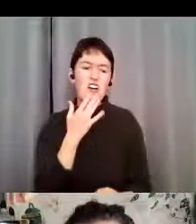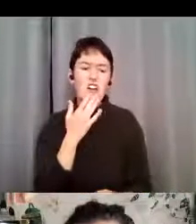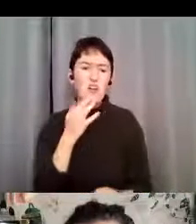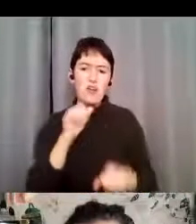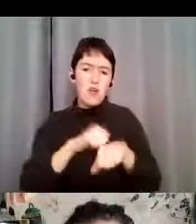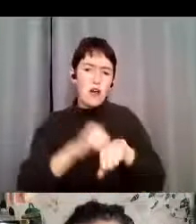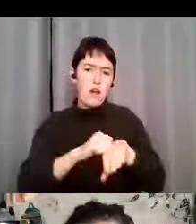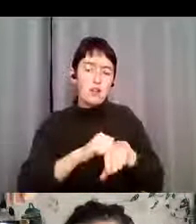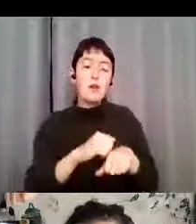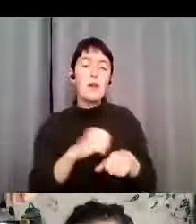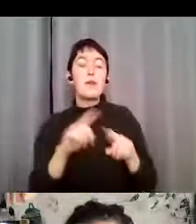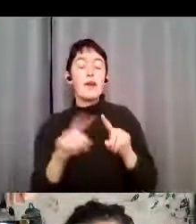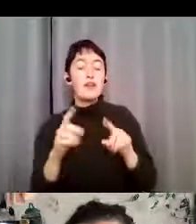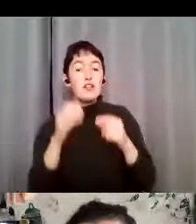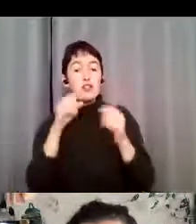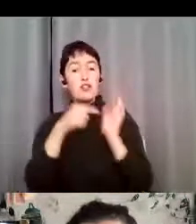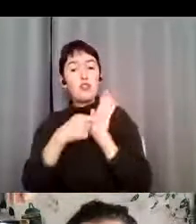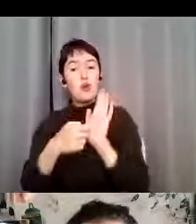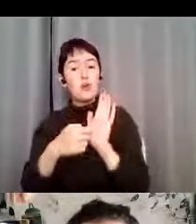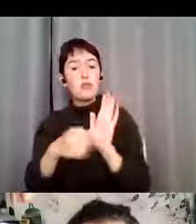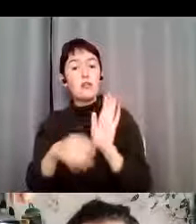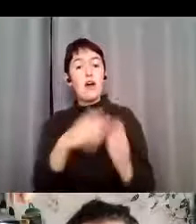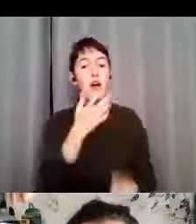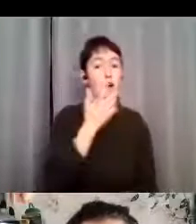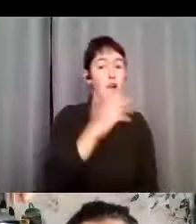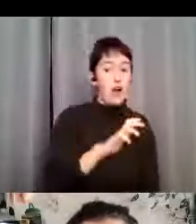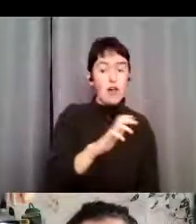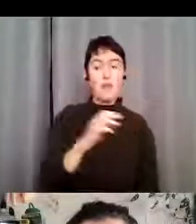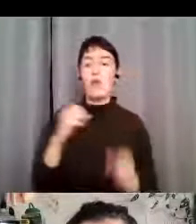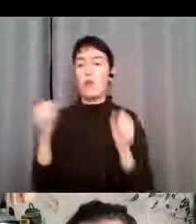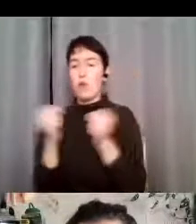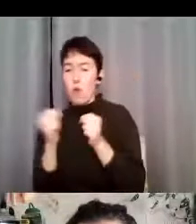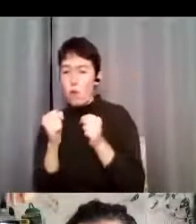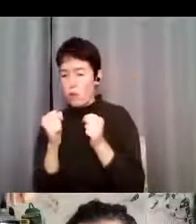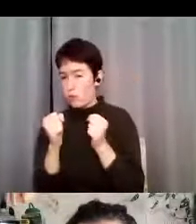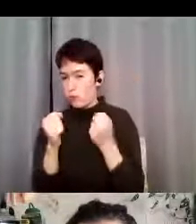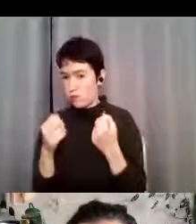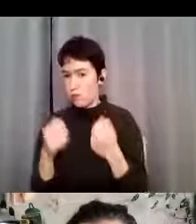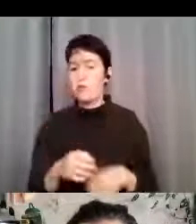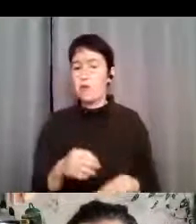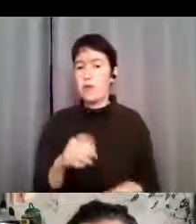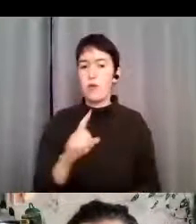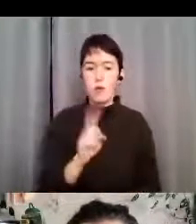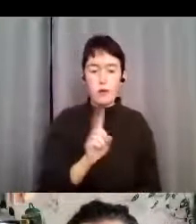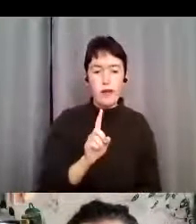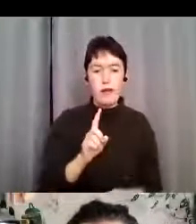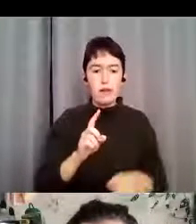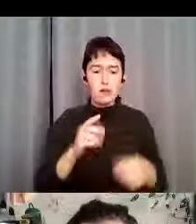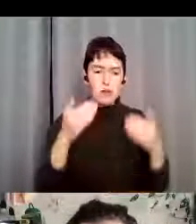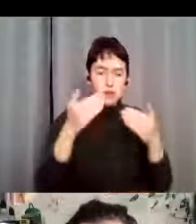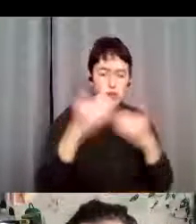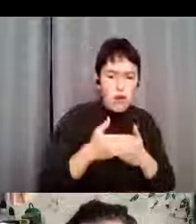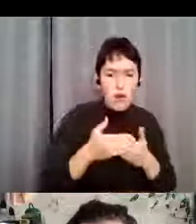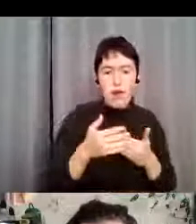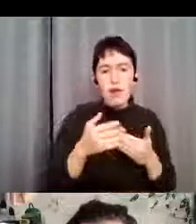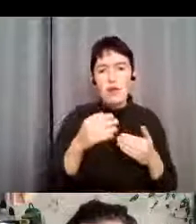cold the rocks are. And so you can see that in the places where it's dark purple on this map, those